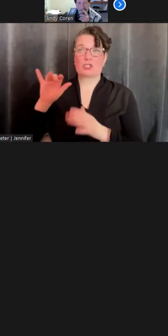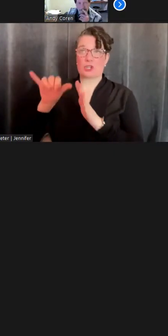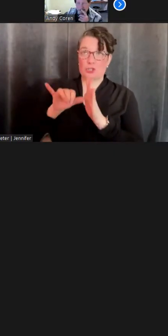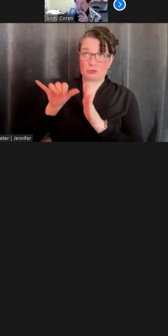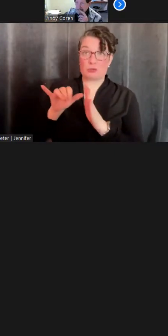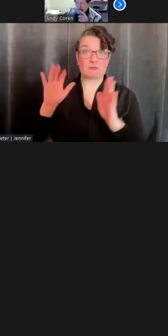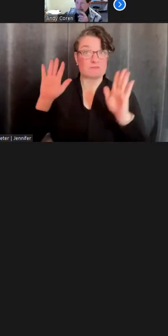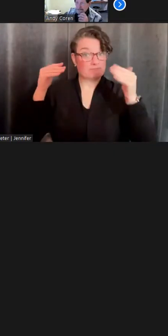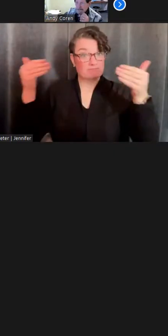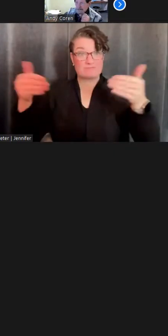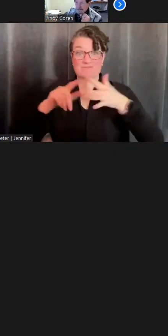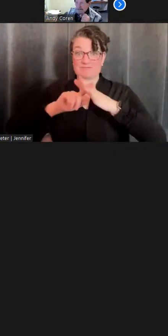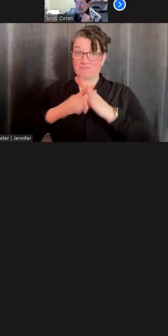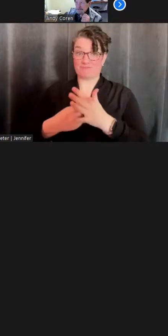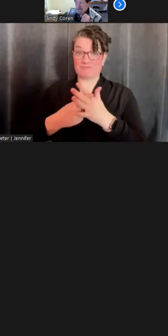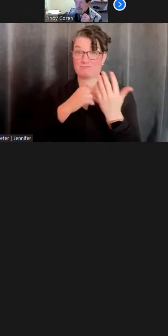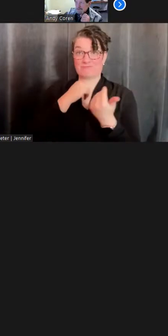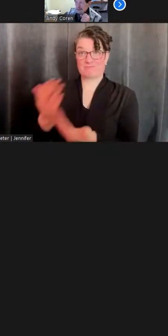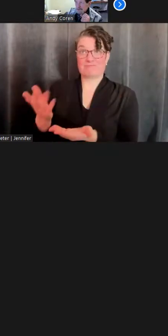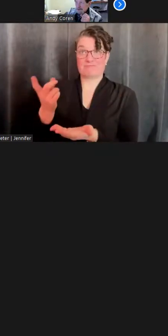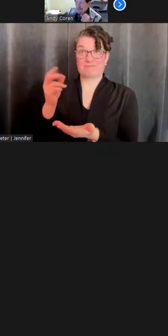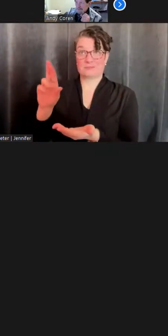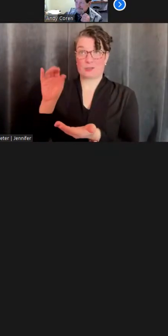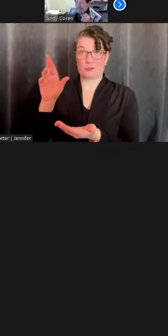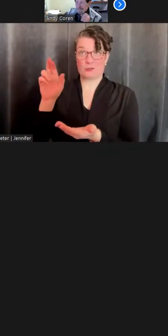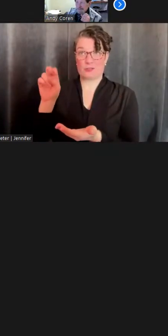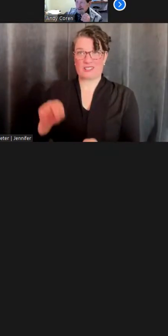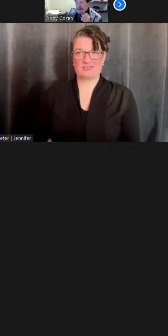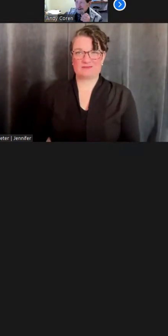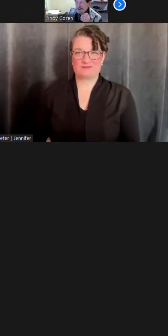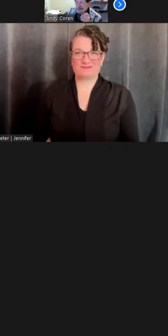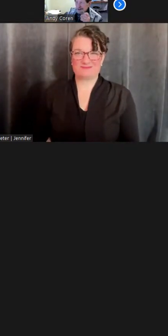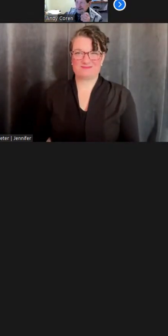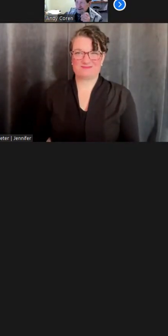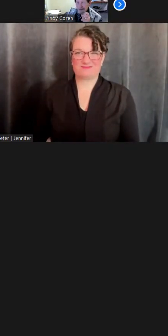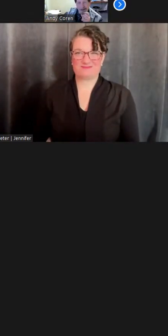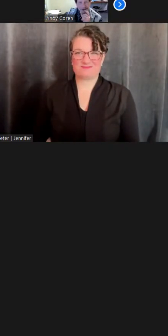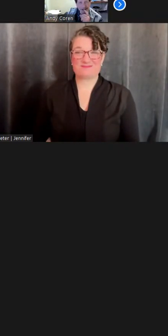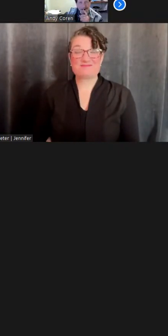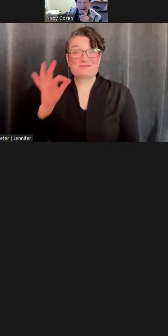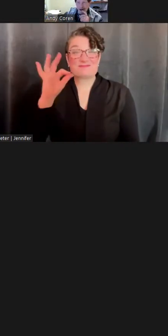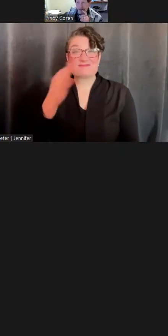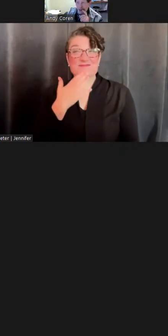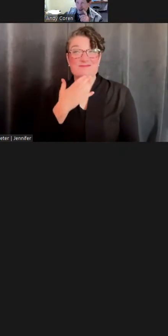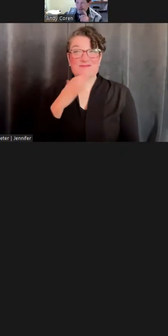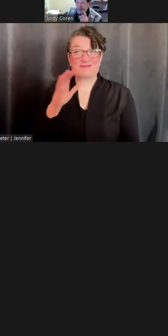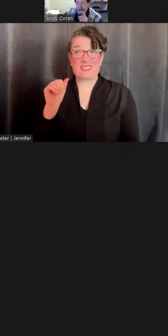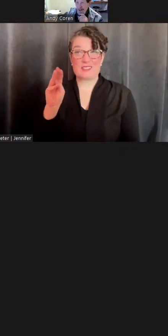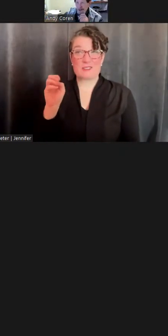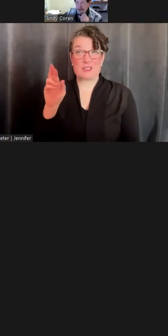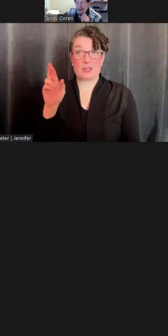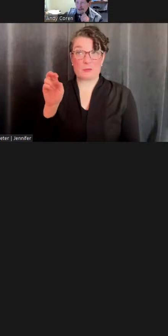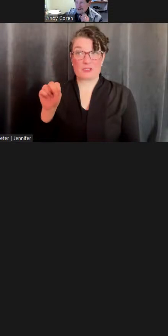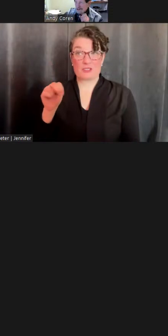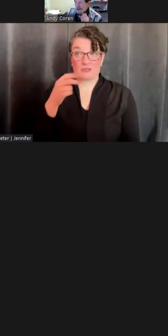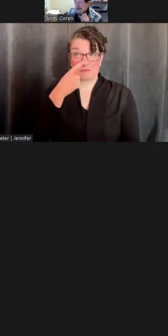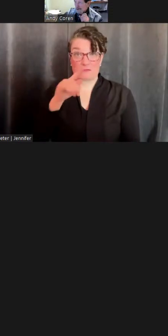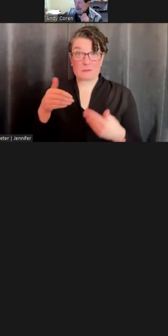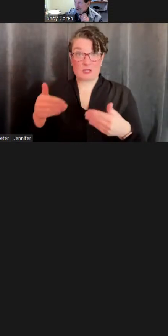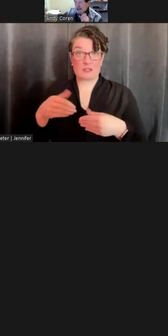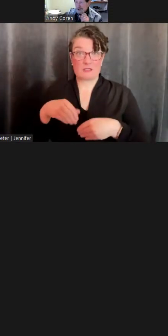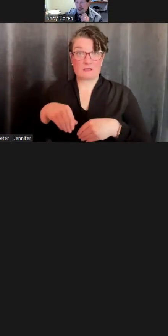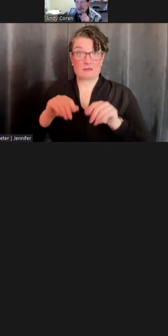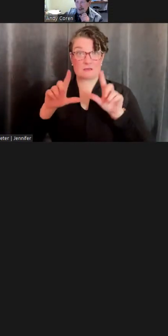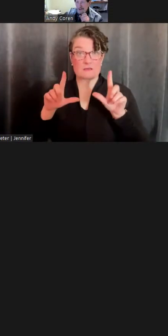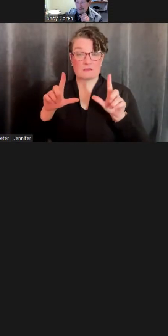in. I'll hand things over to Dr. Coren. Hey, thank you, Cameron. Can we have let's see, I don't